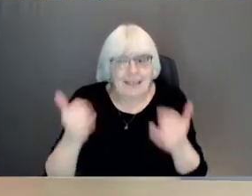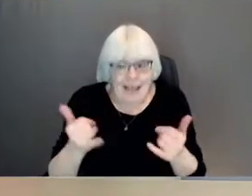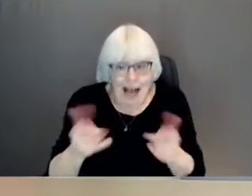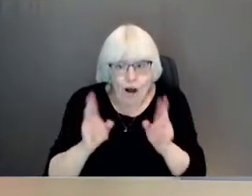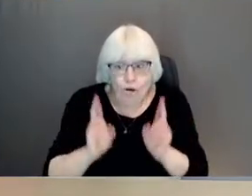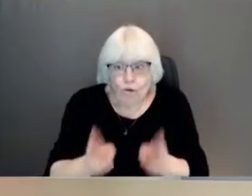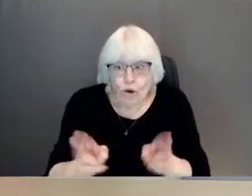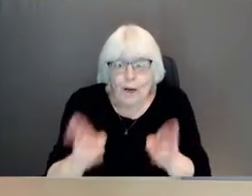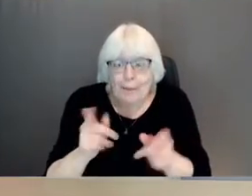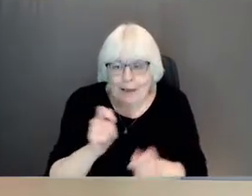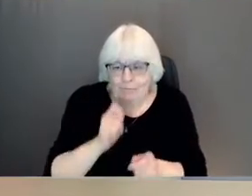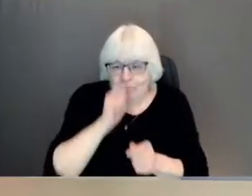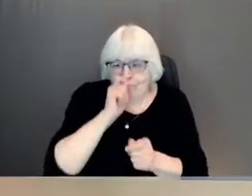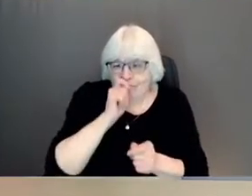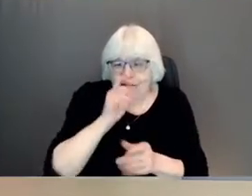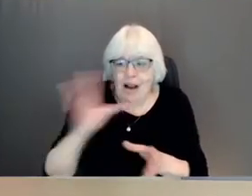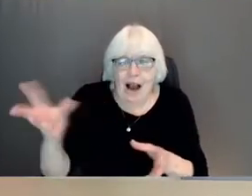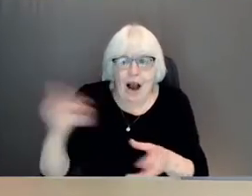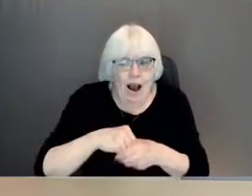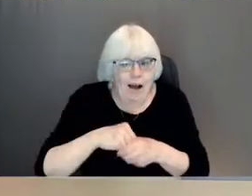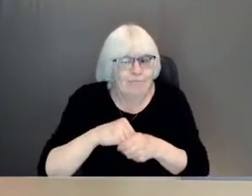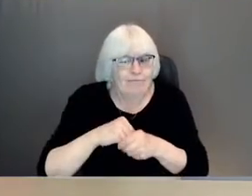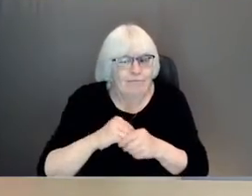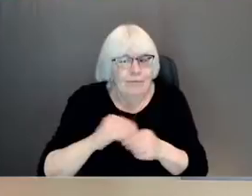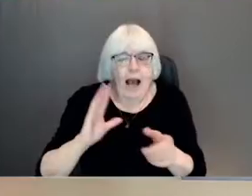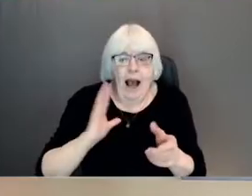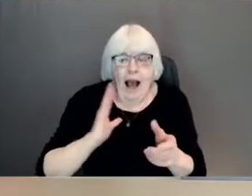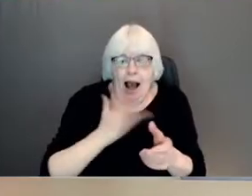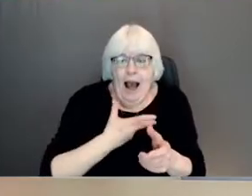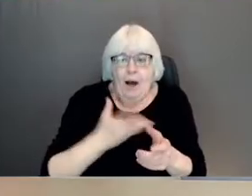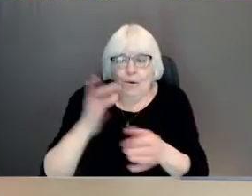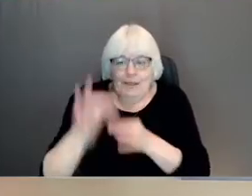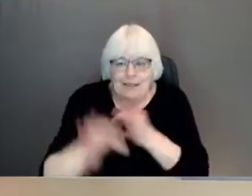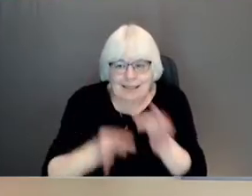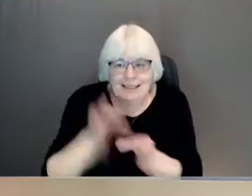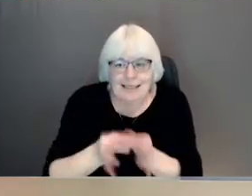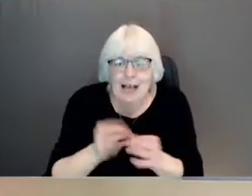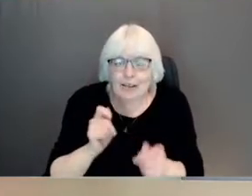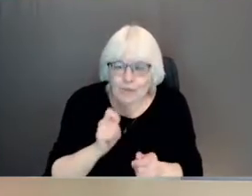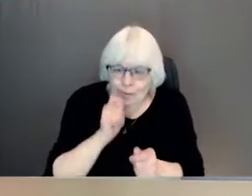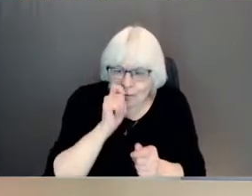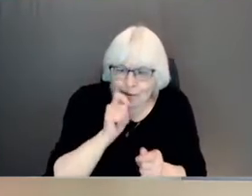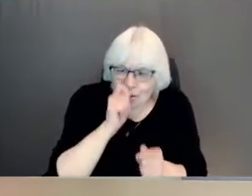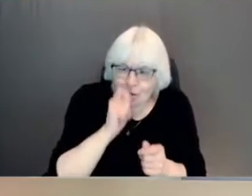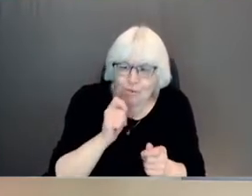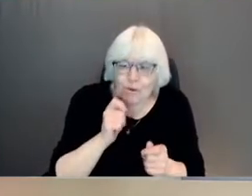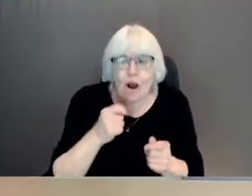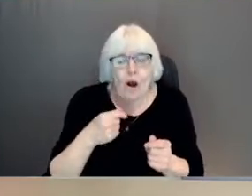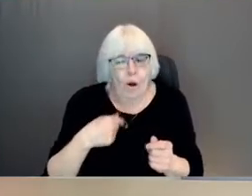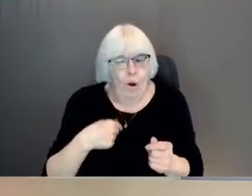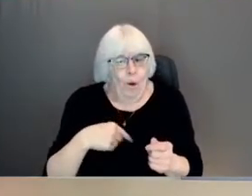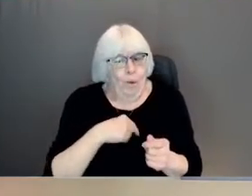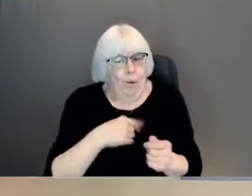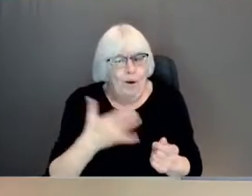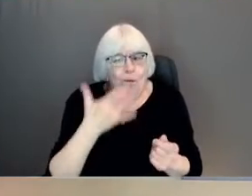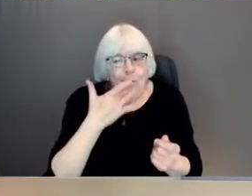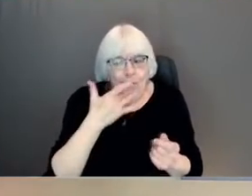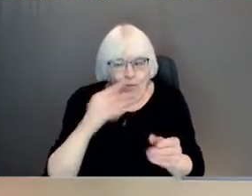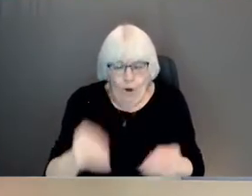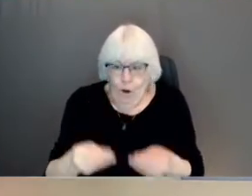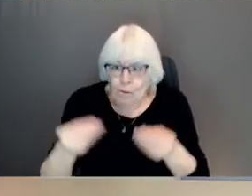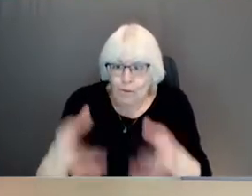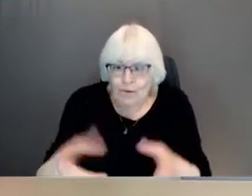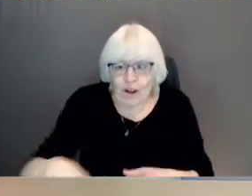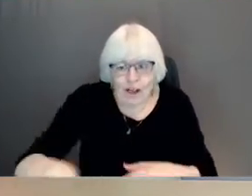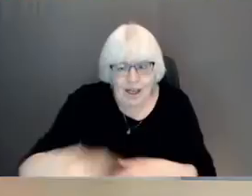targeted approach to the distribution of rapid screening tests. First, to provide testing for families with children who may have trouble accessing provincial